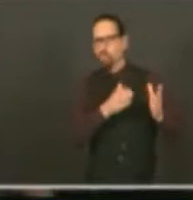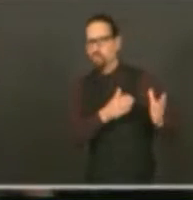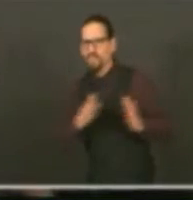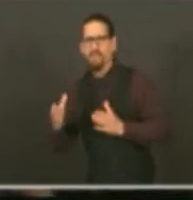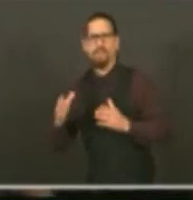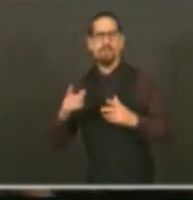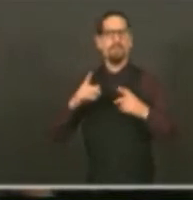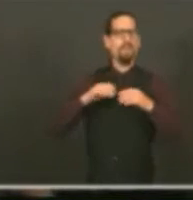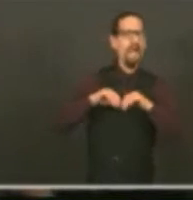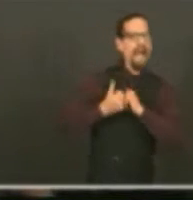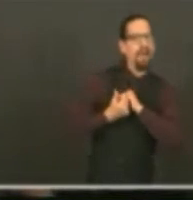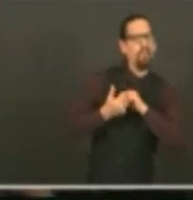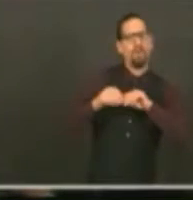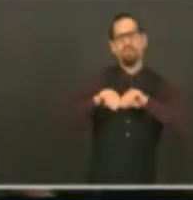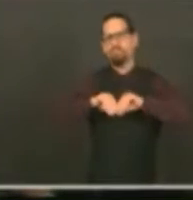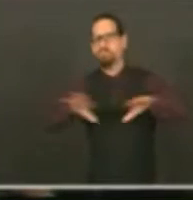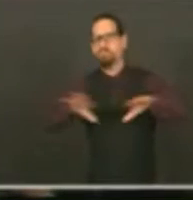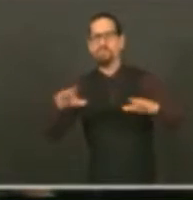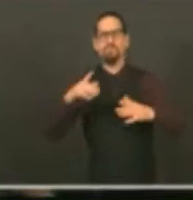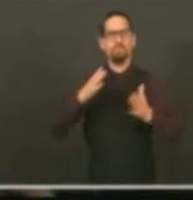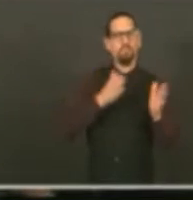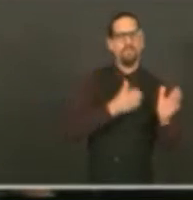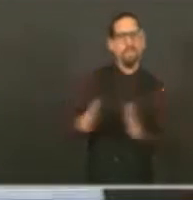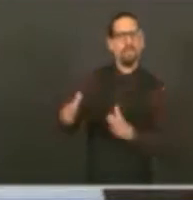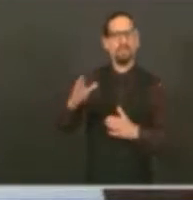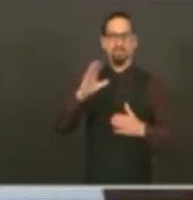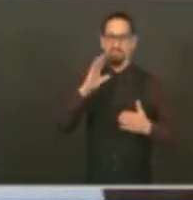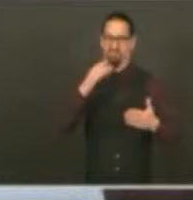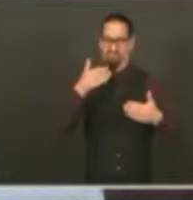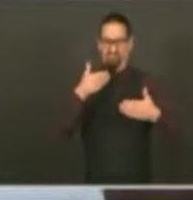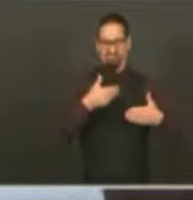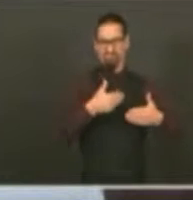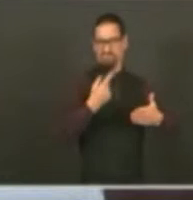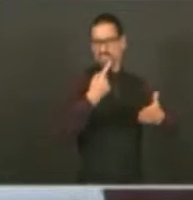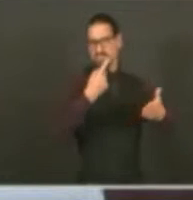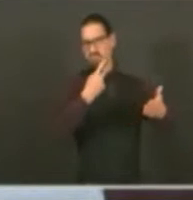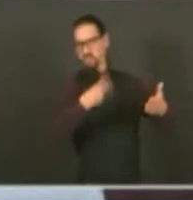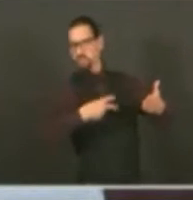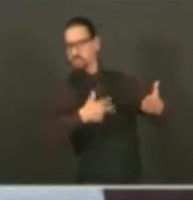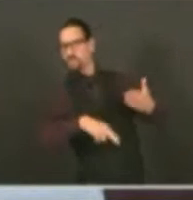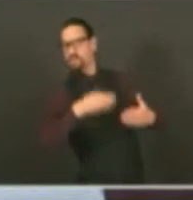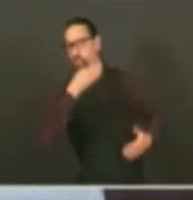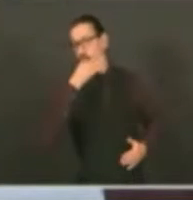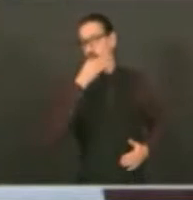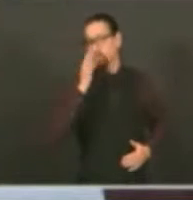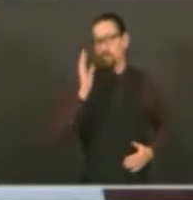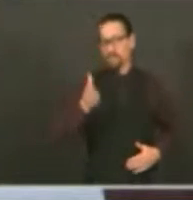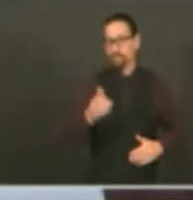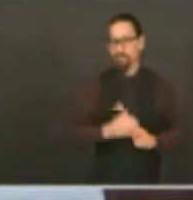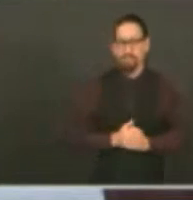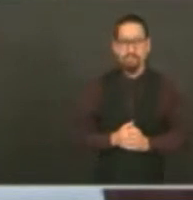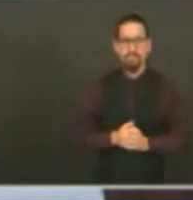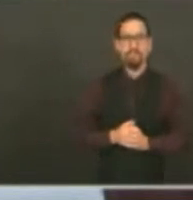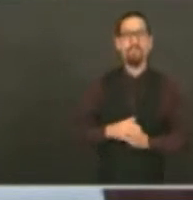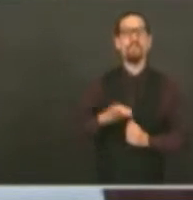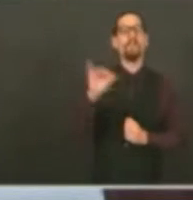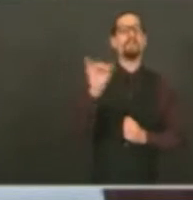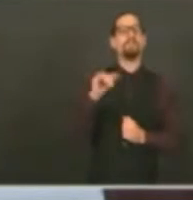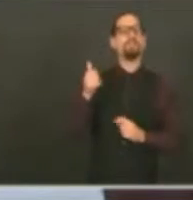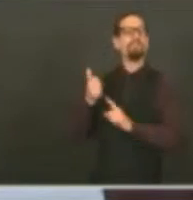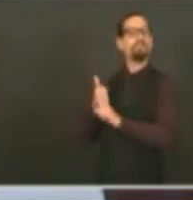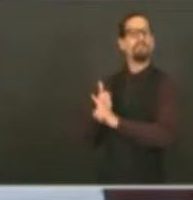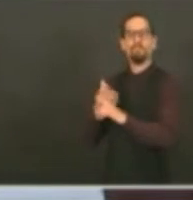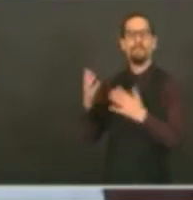distribution in Rhode Island in the coming weeks and months. Also, Dr. Chan will be hosting a Facebook Live tomorrow at